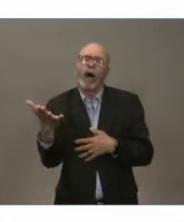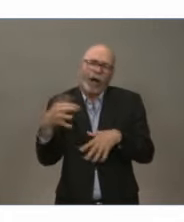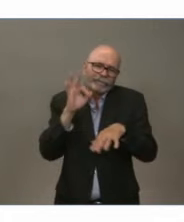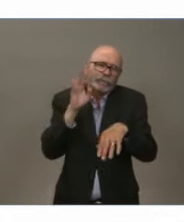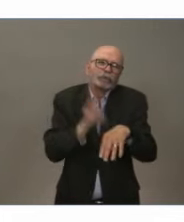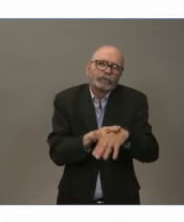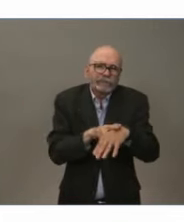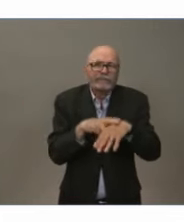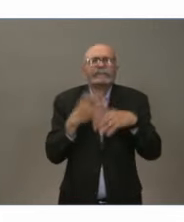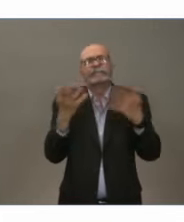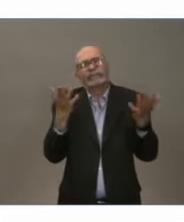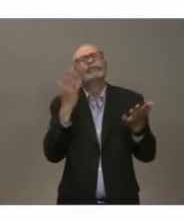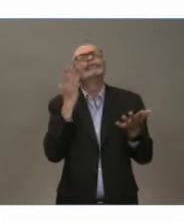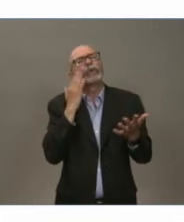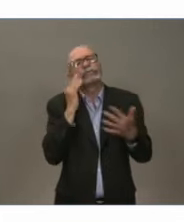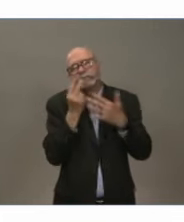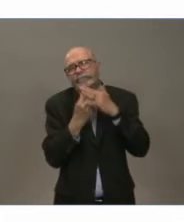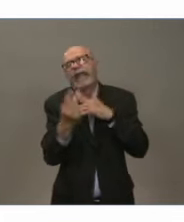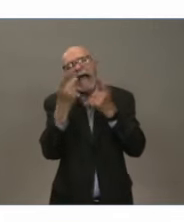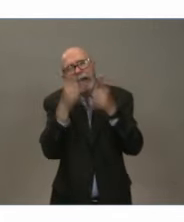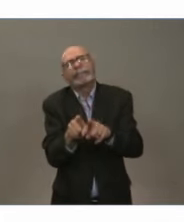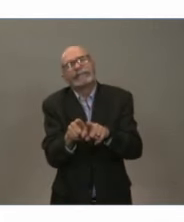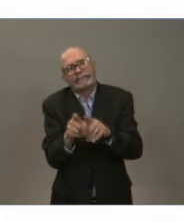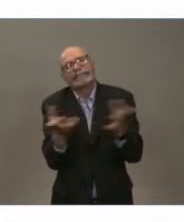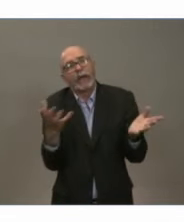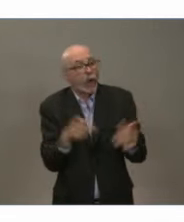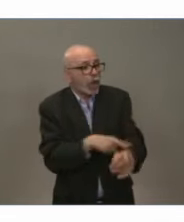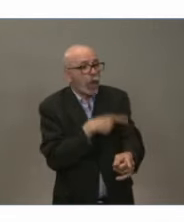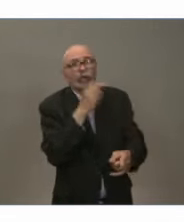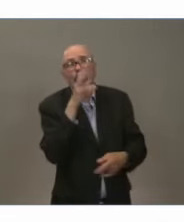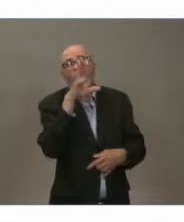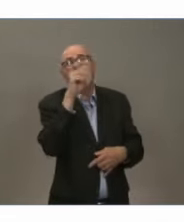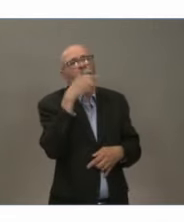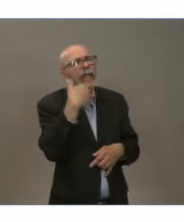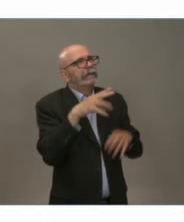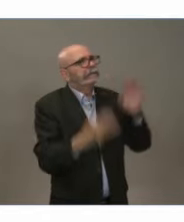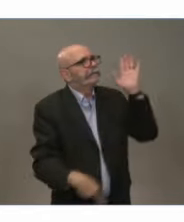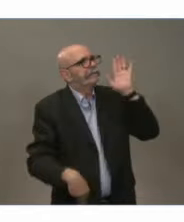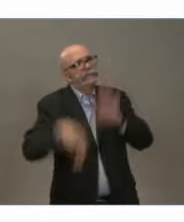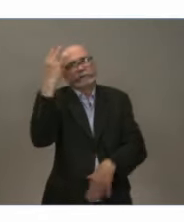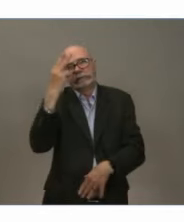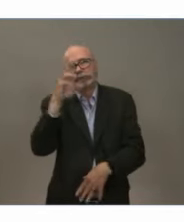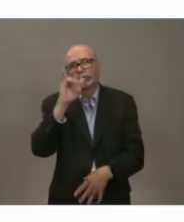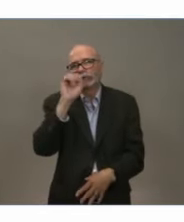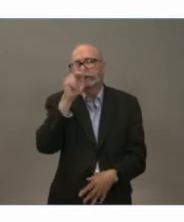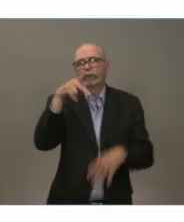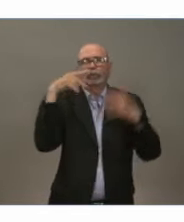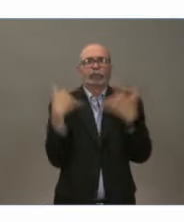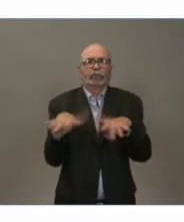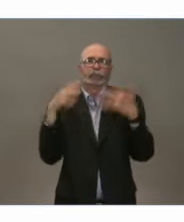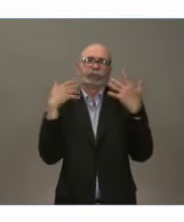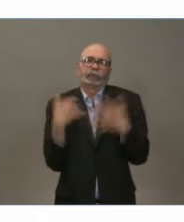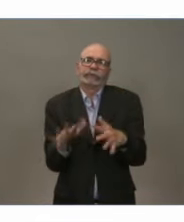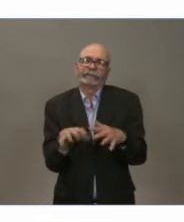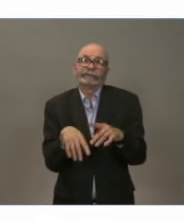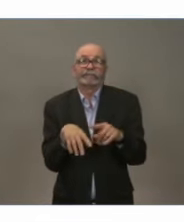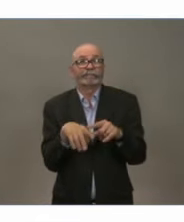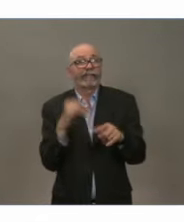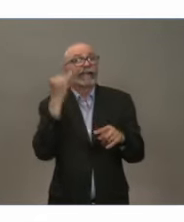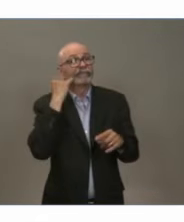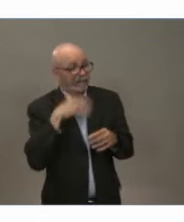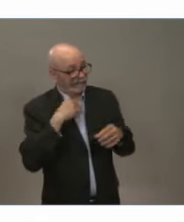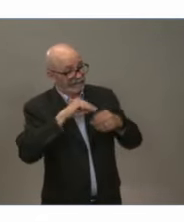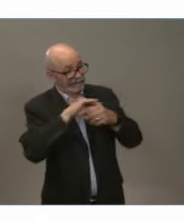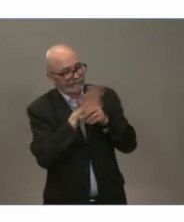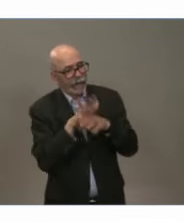we absolutely know that long-term care facilities are a high-risk population, that if we do get COVID-19 in them, we're likely to see deaths. And that's why,